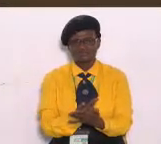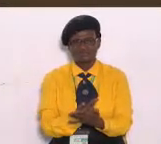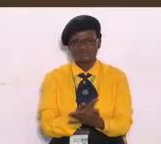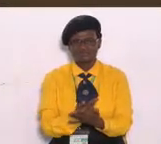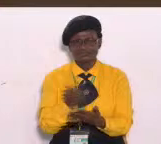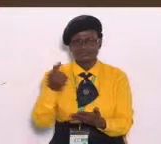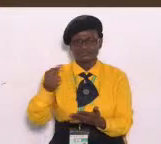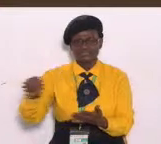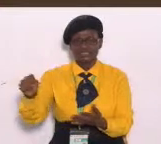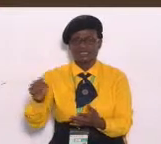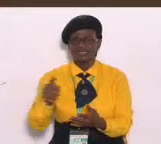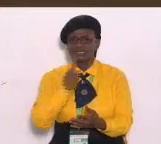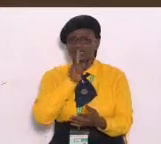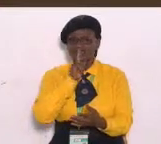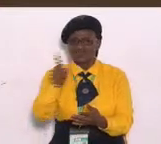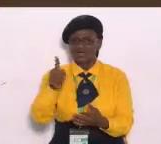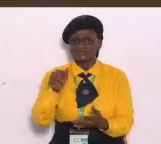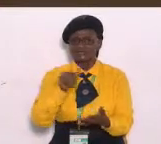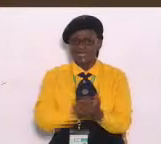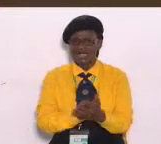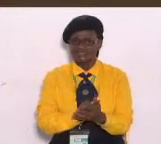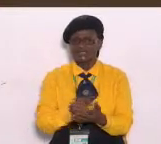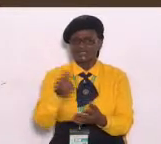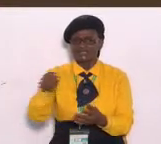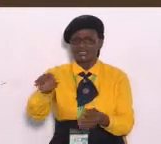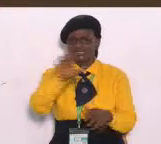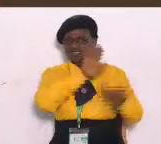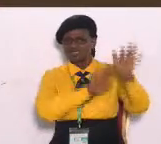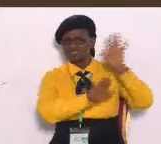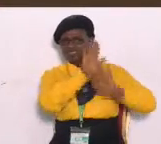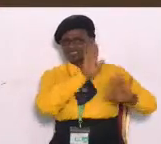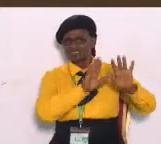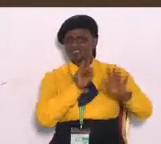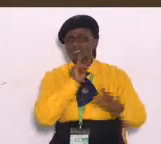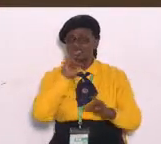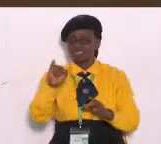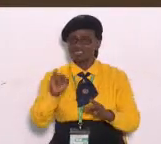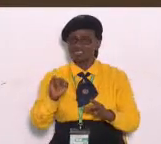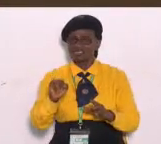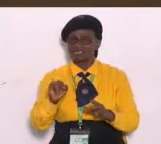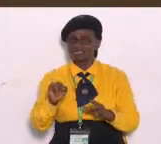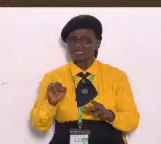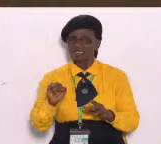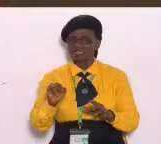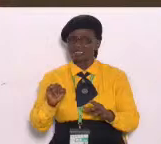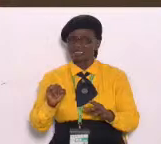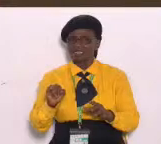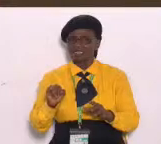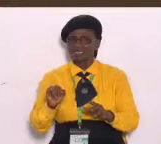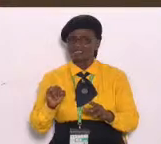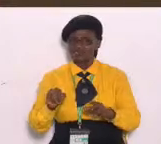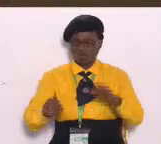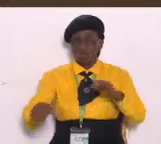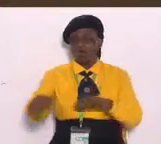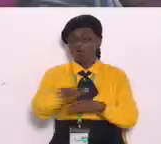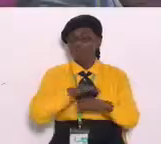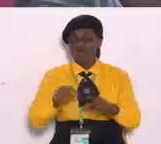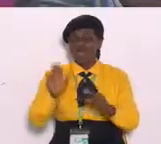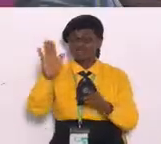the fact that the siege over your resources are over.